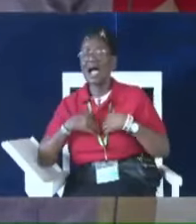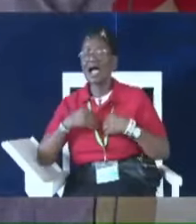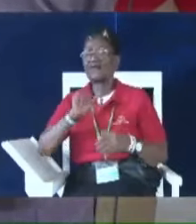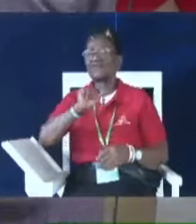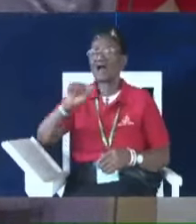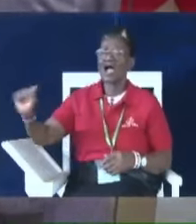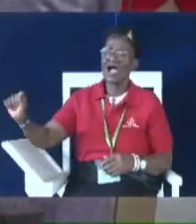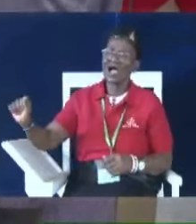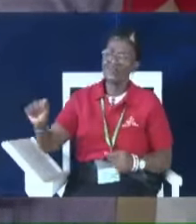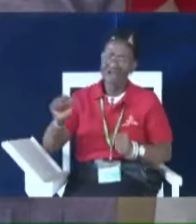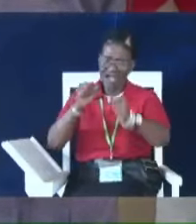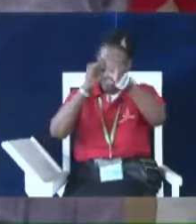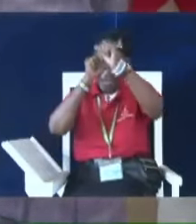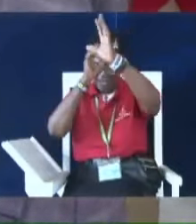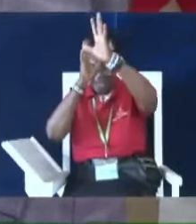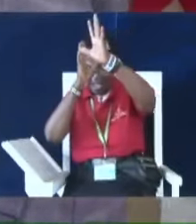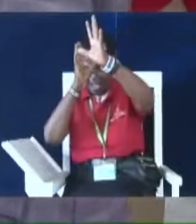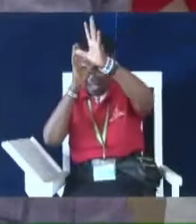Lords.